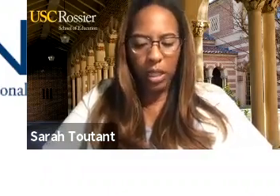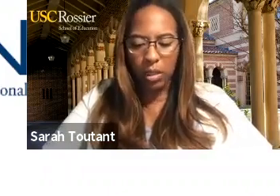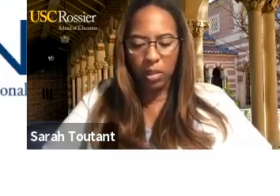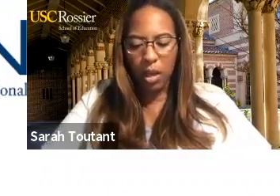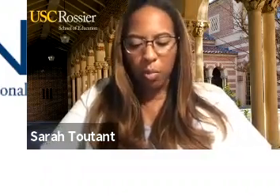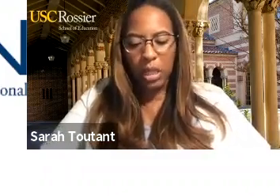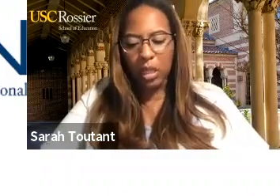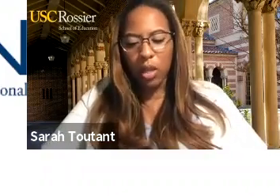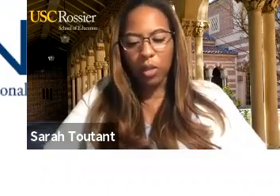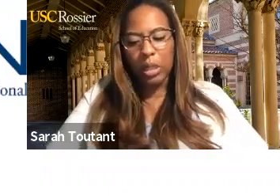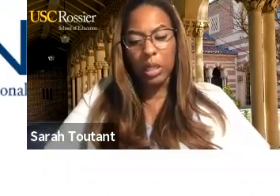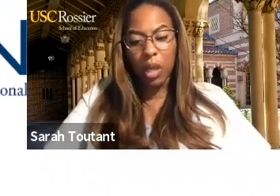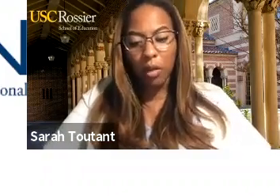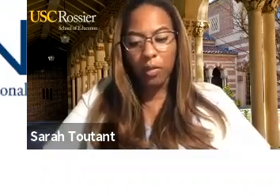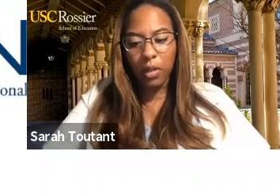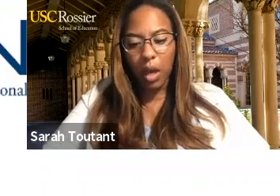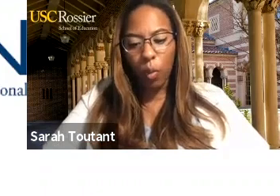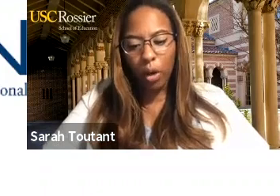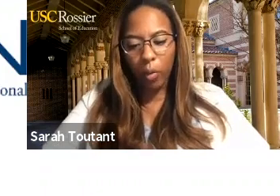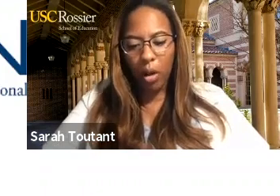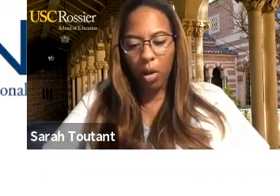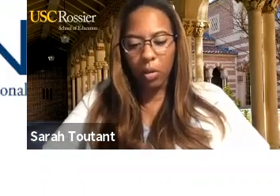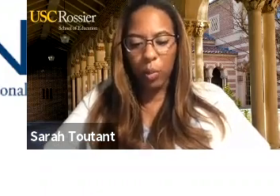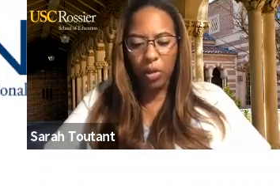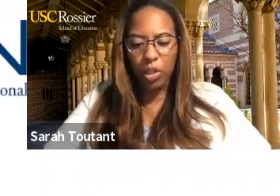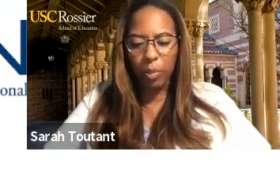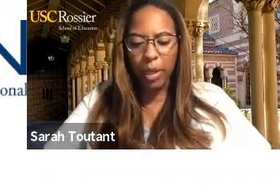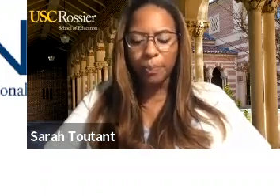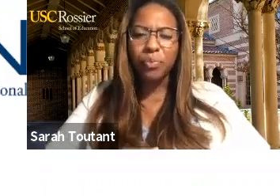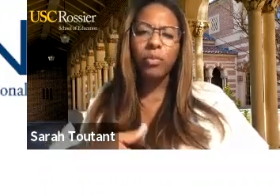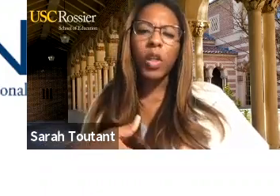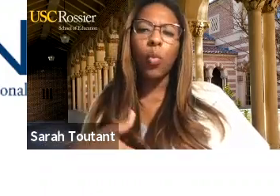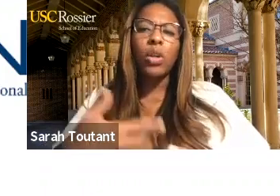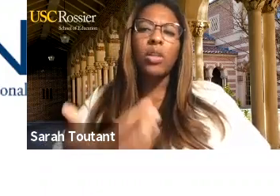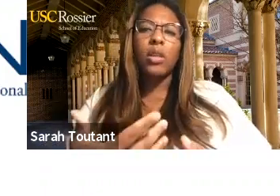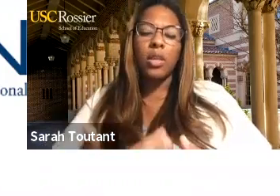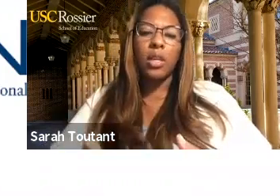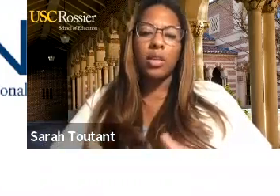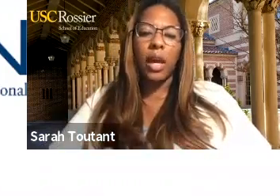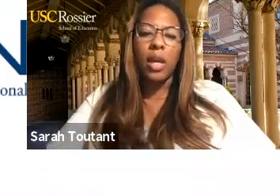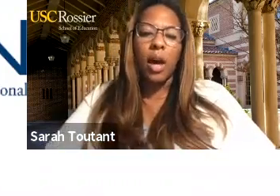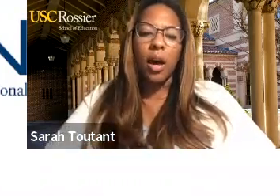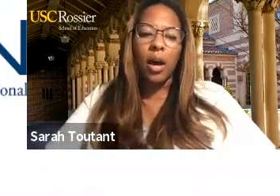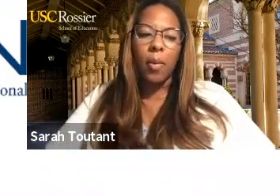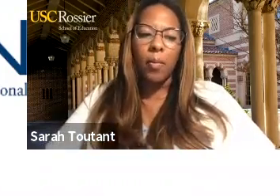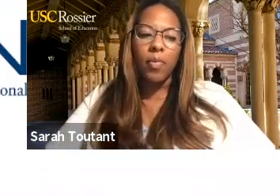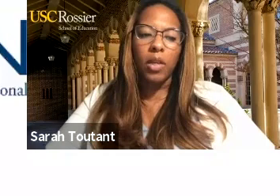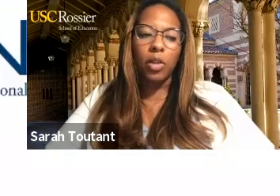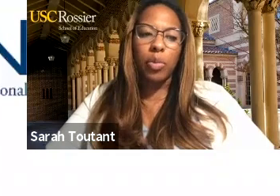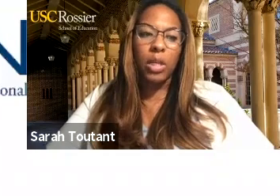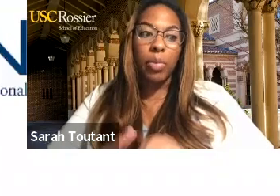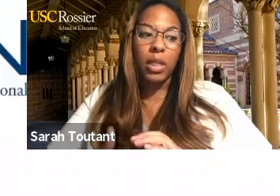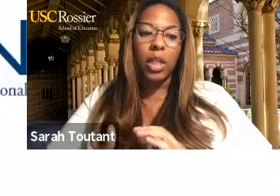love Dr. Patina's loves work around co-conspiratorship. And one of the things that